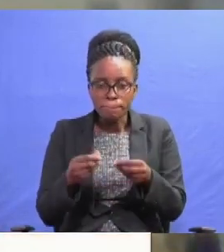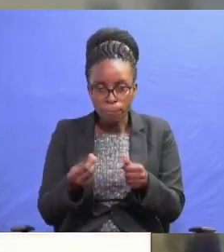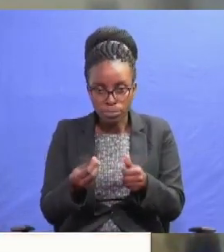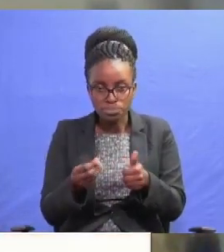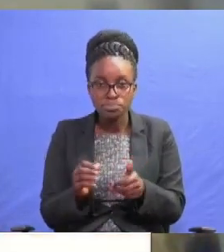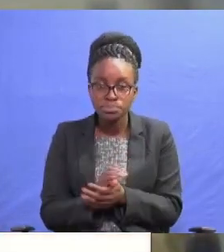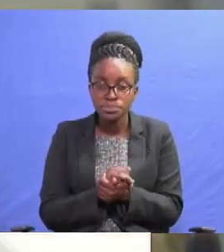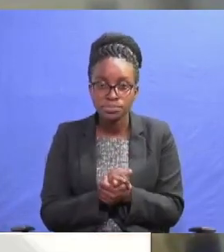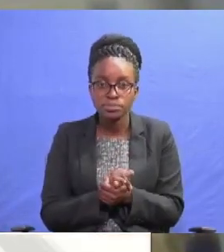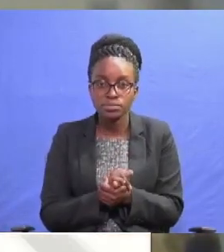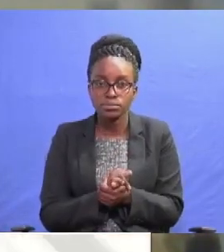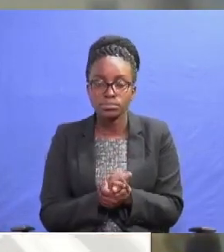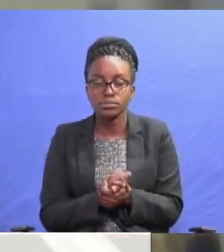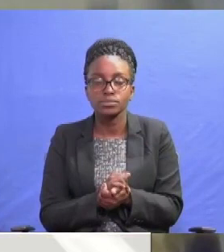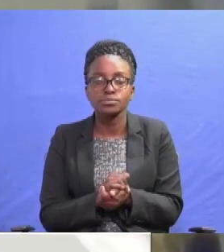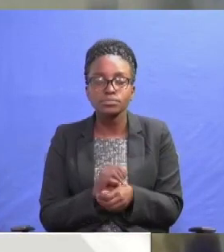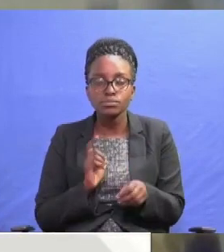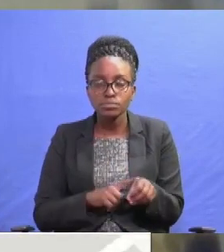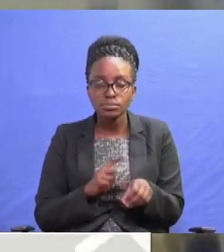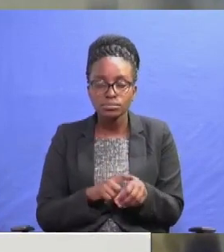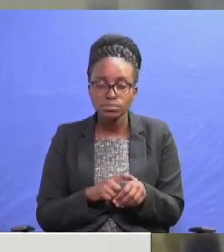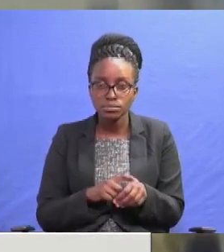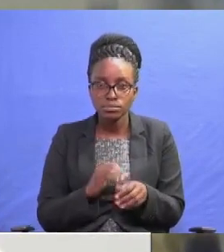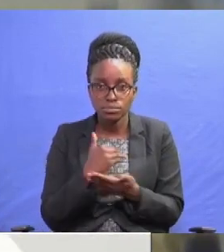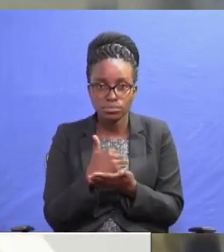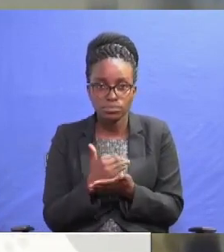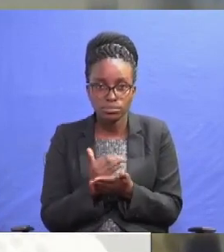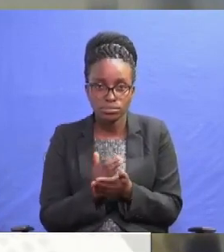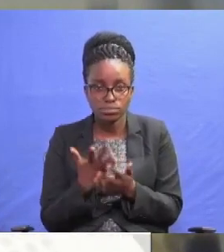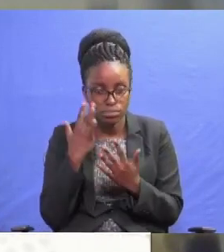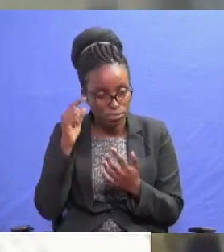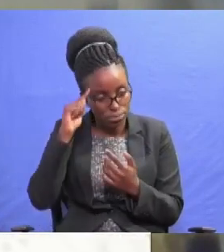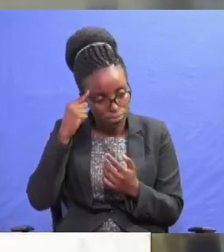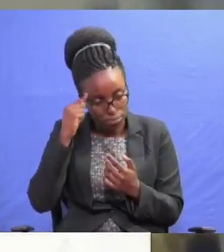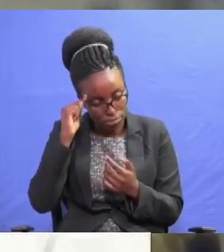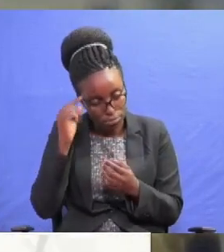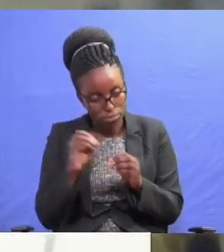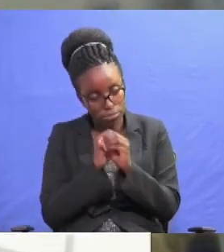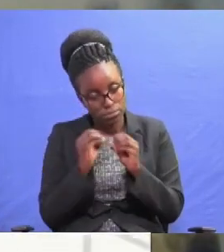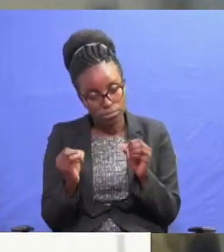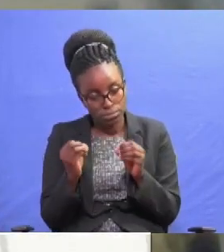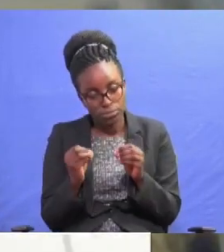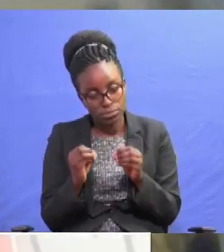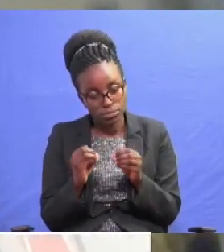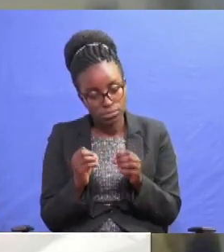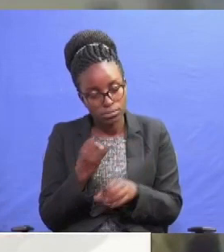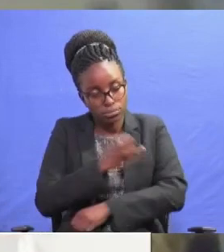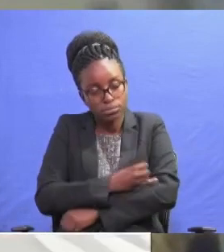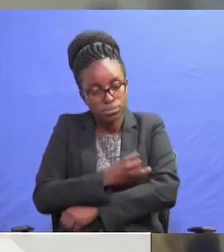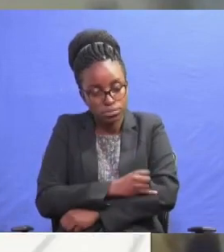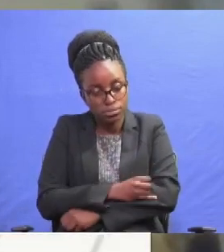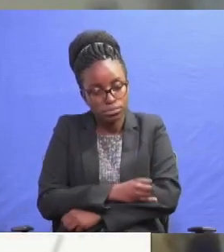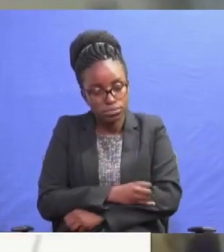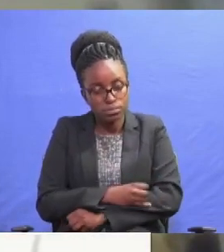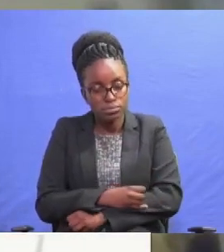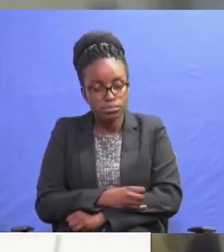address some of these things. Don't think that these institutions that are proactive in terms